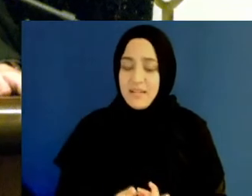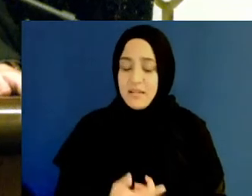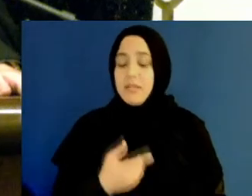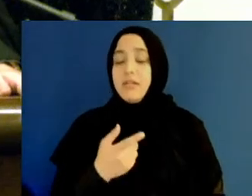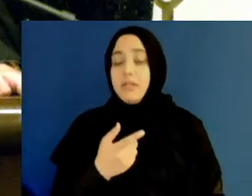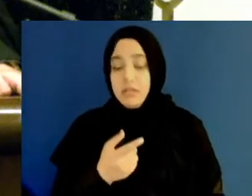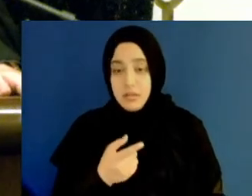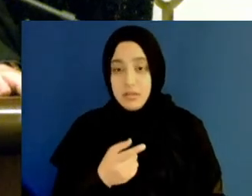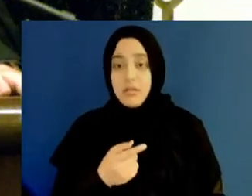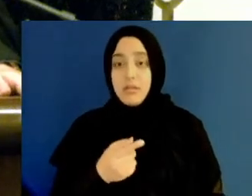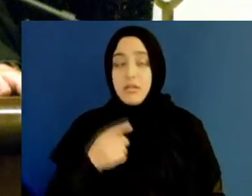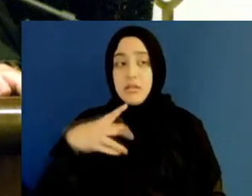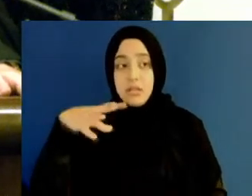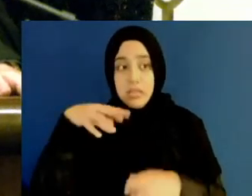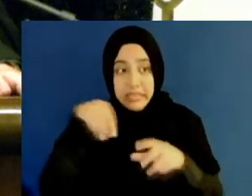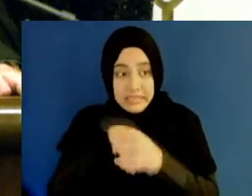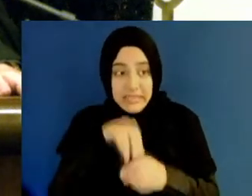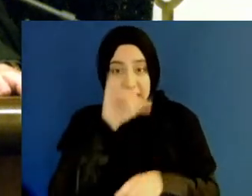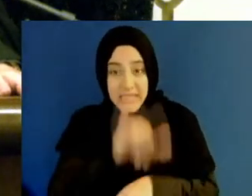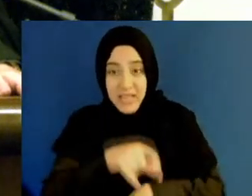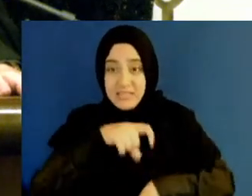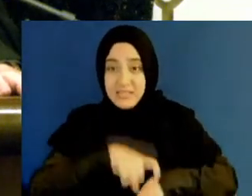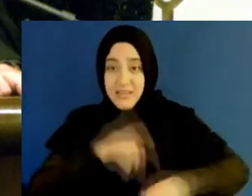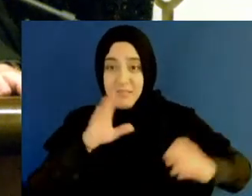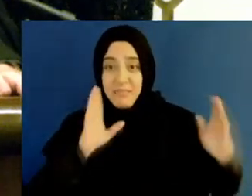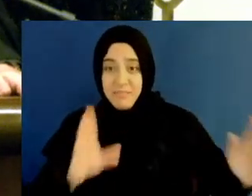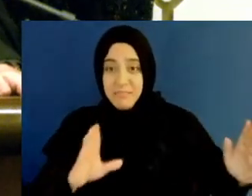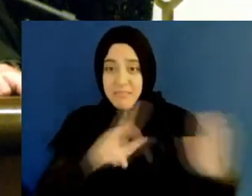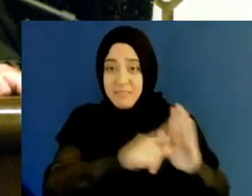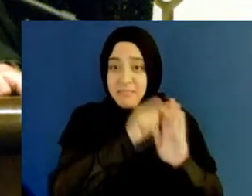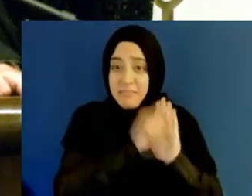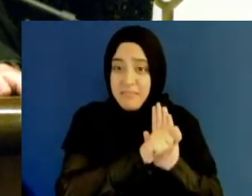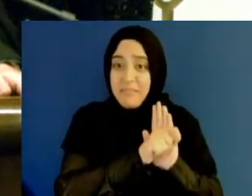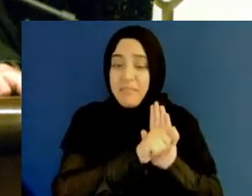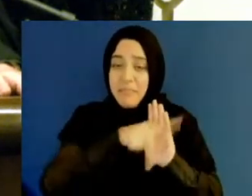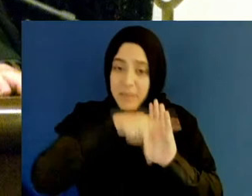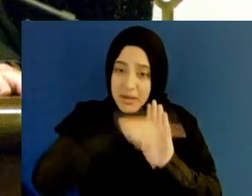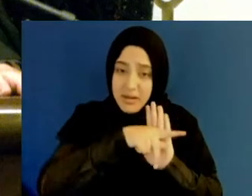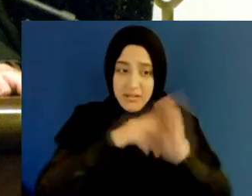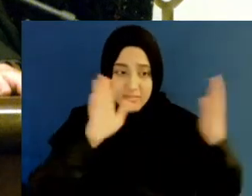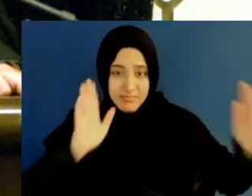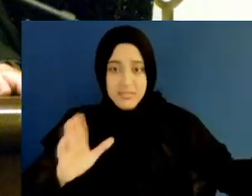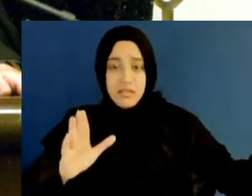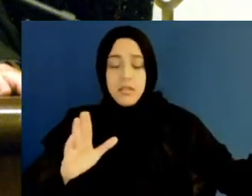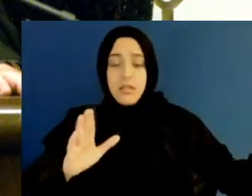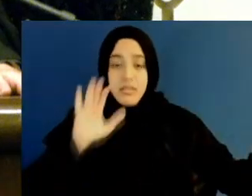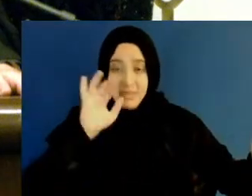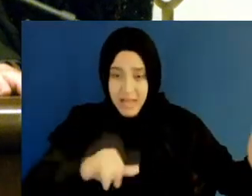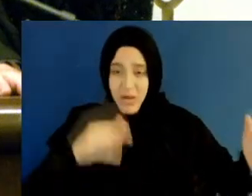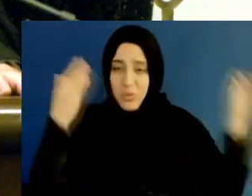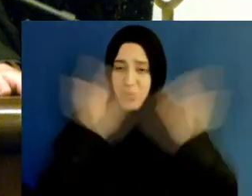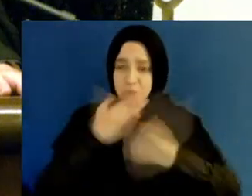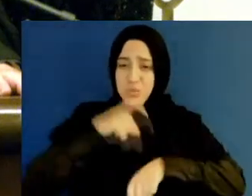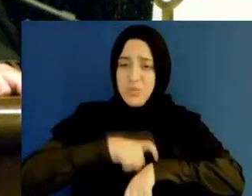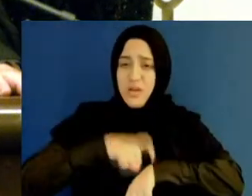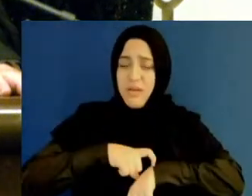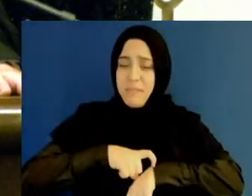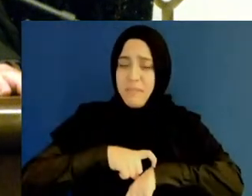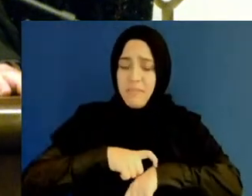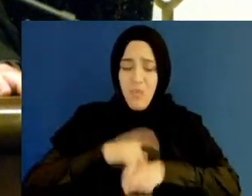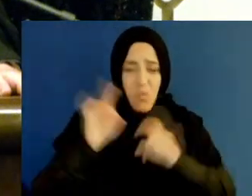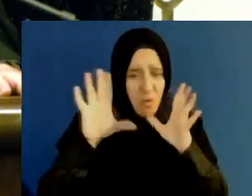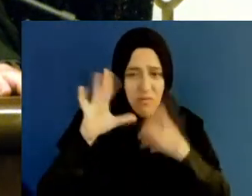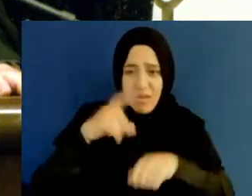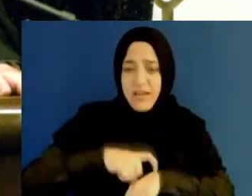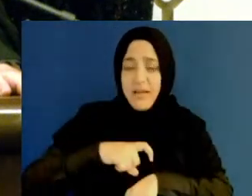dark moment in time that Imam Sajjad undertakes